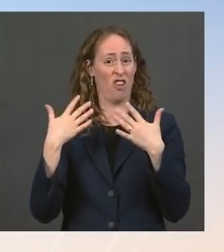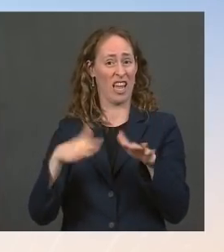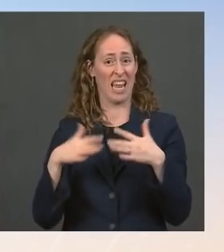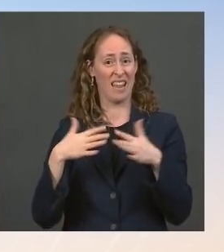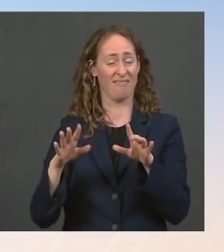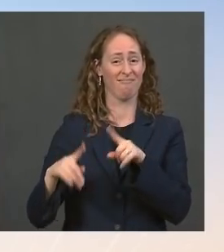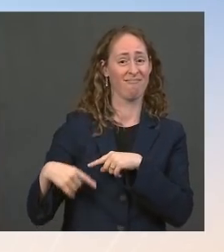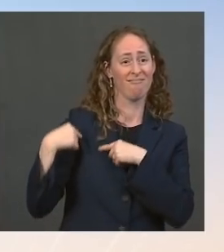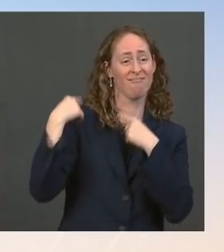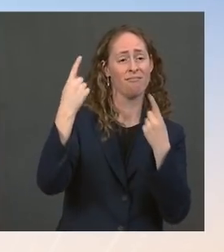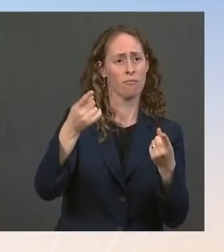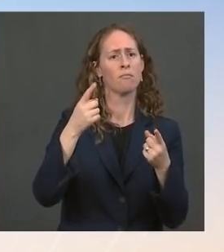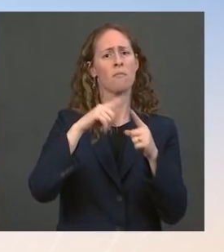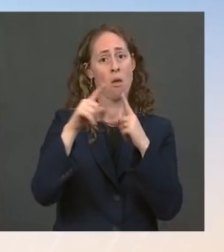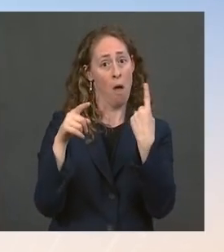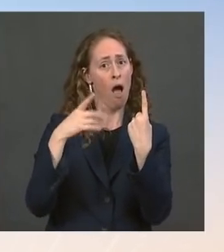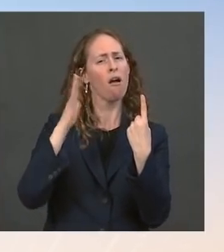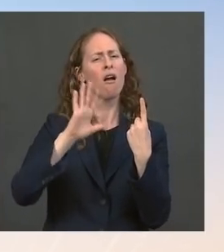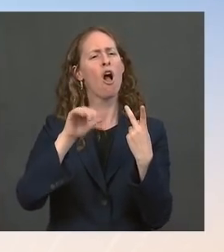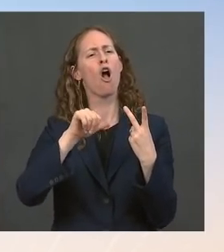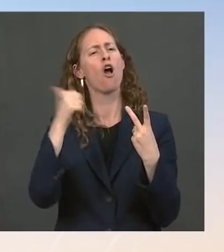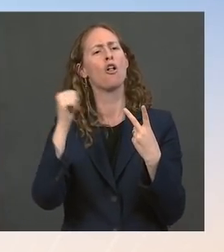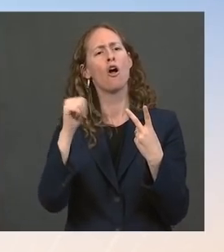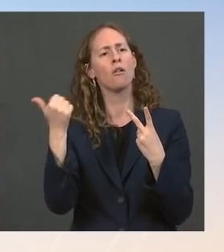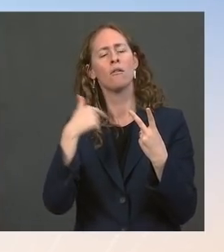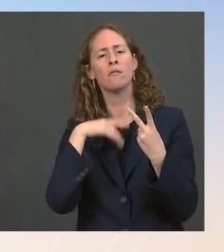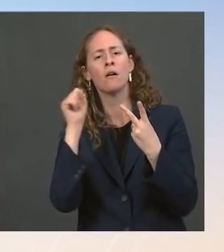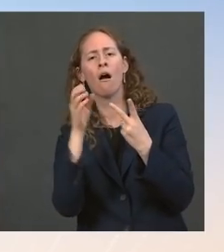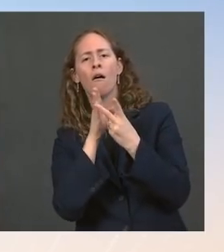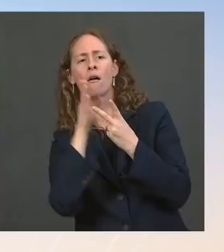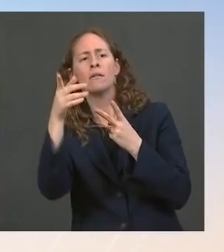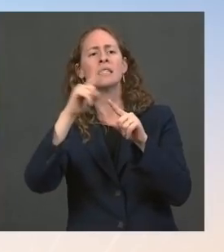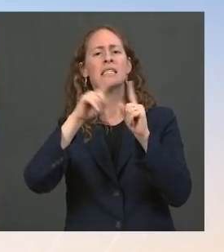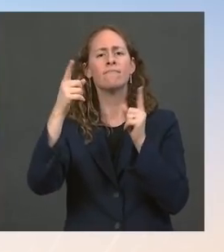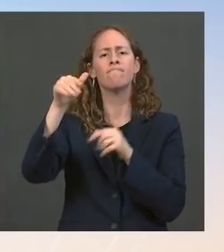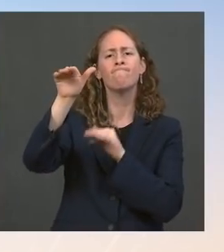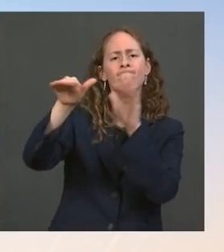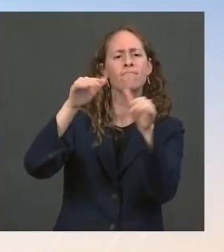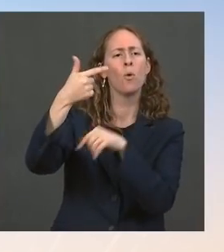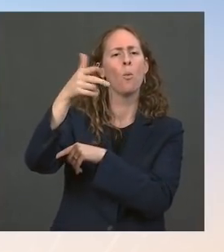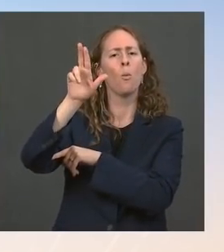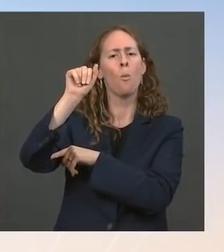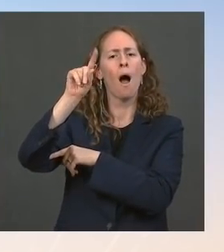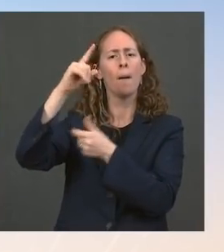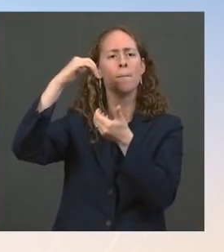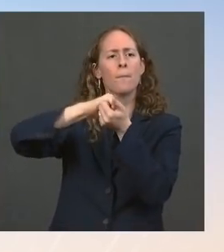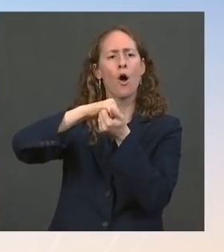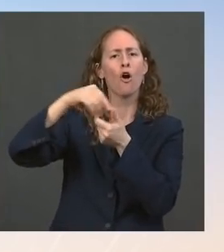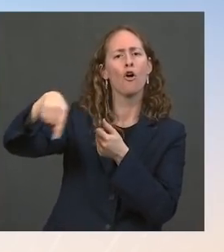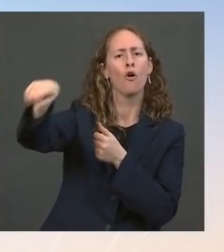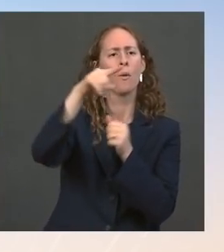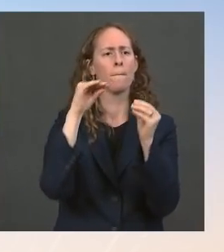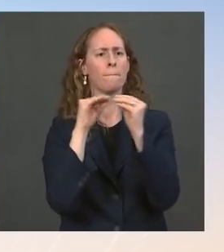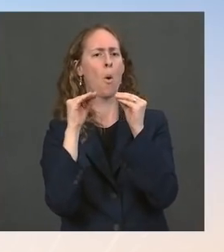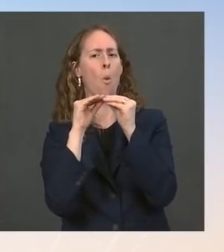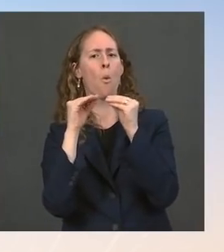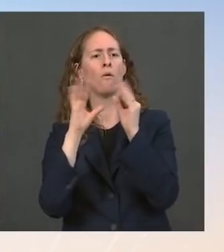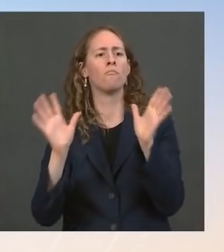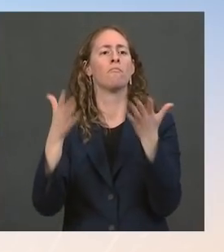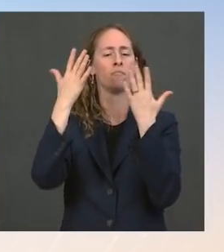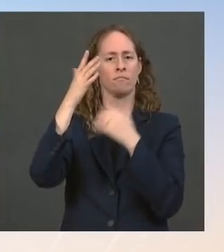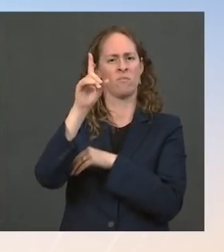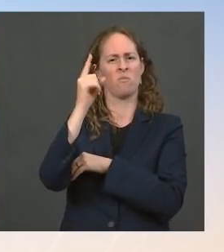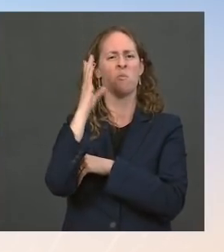also working with our Quad partners to produce at least 1 billion vaccine doses, boosting vaccine manufacturing in